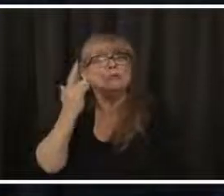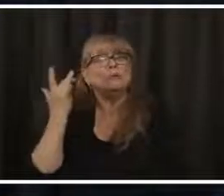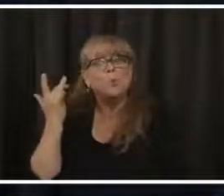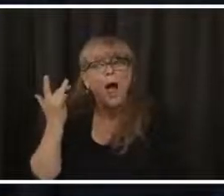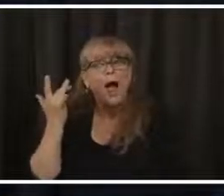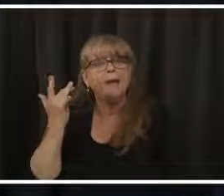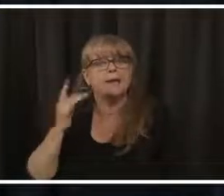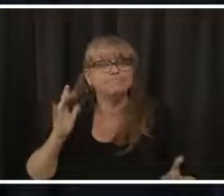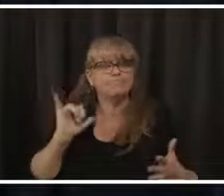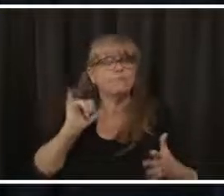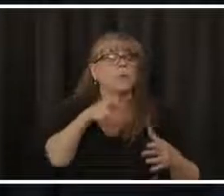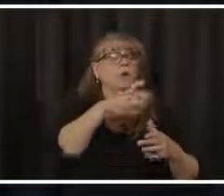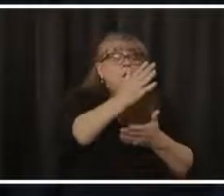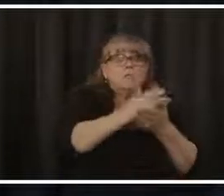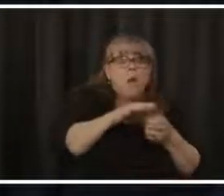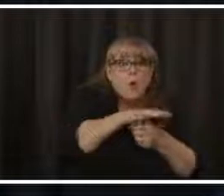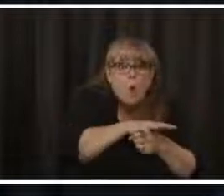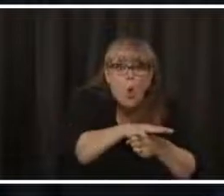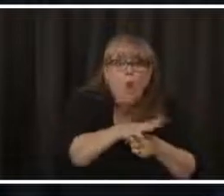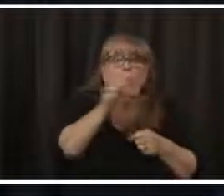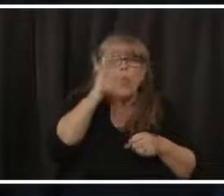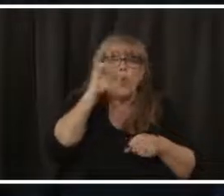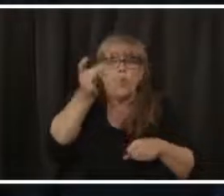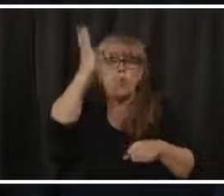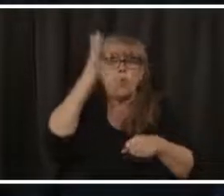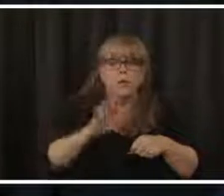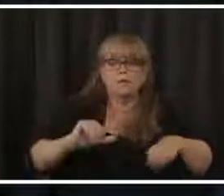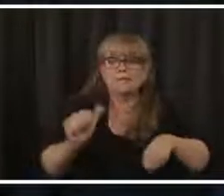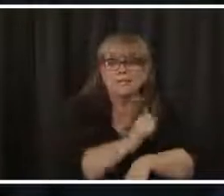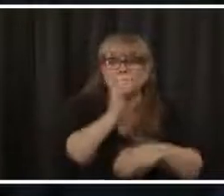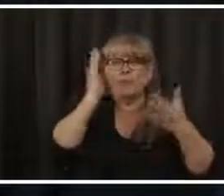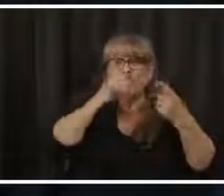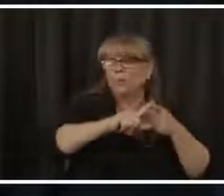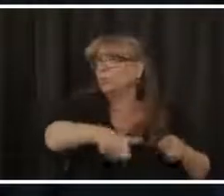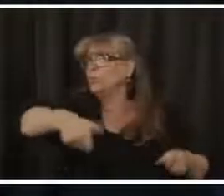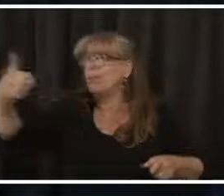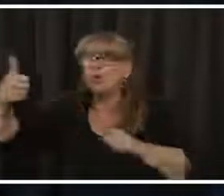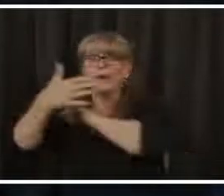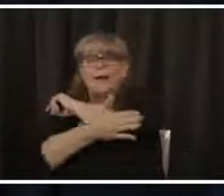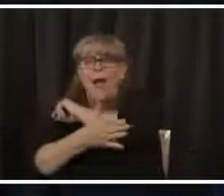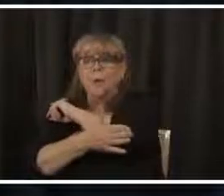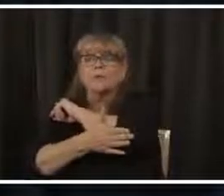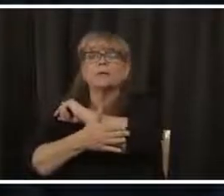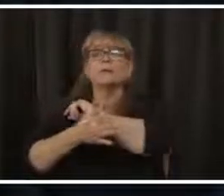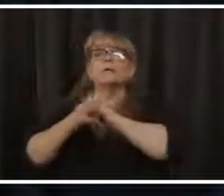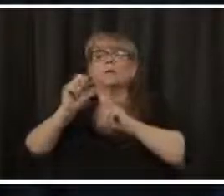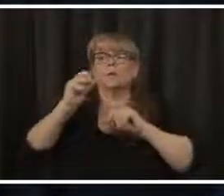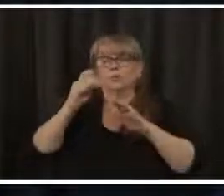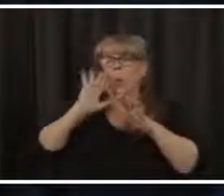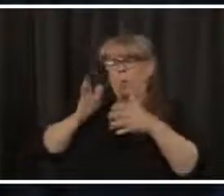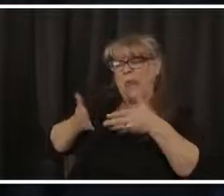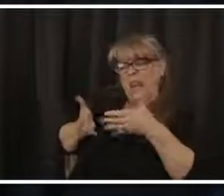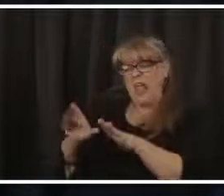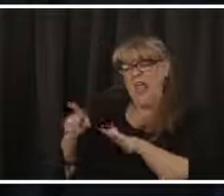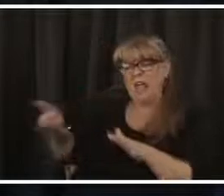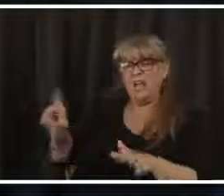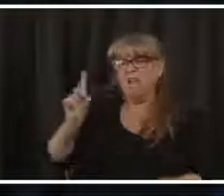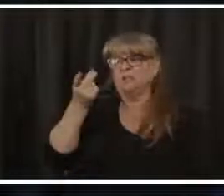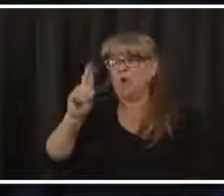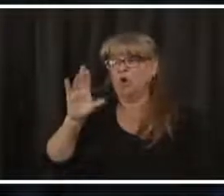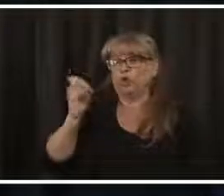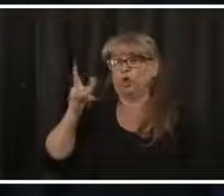more hospitalizations, more cases, and other areas have less. So I'll turn it over to Dr. Herlihy to update you on this correlation between vaccinations and